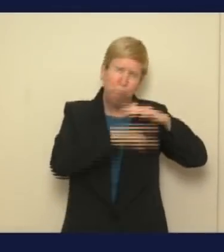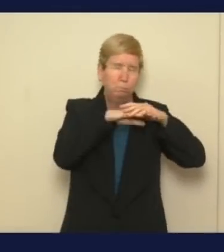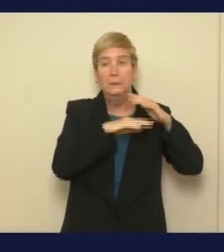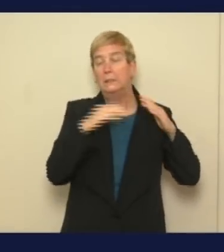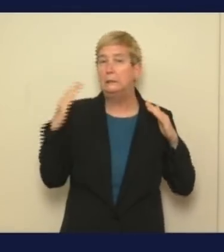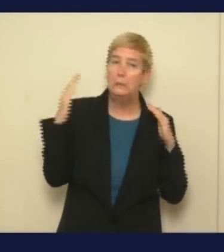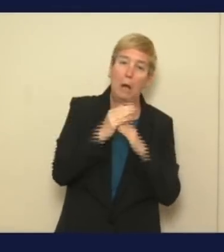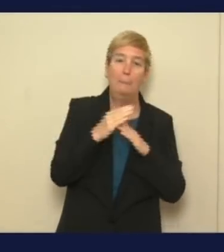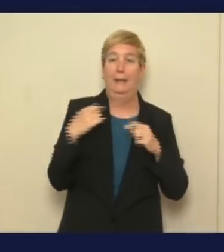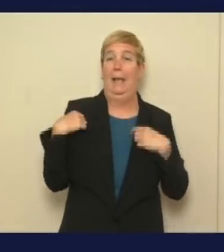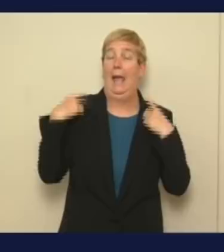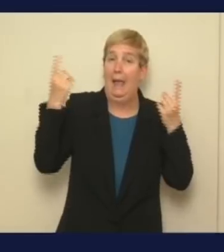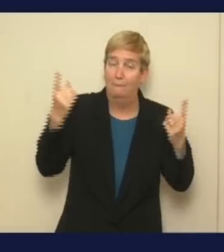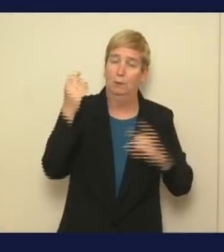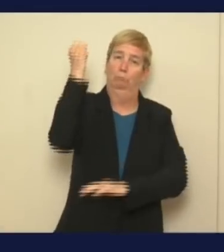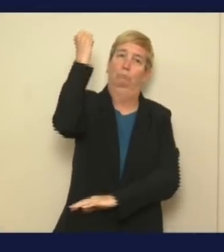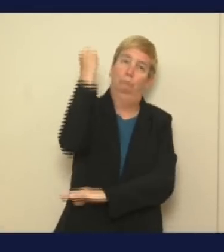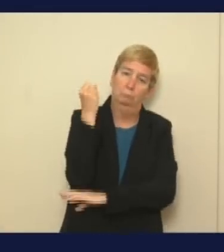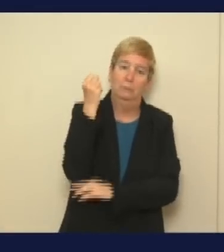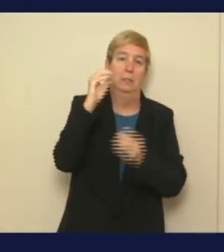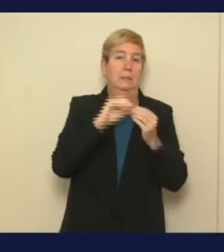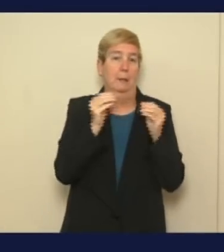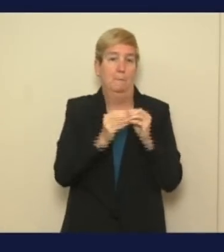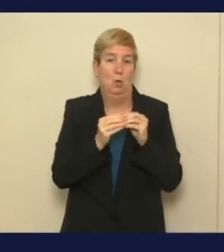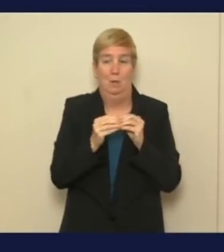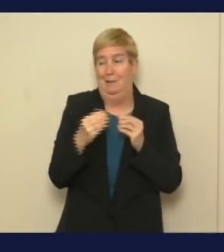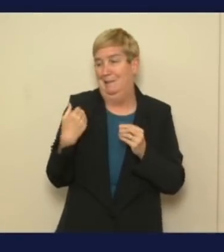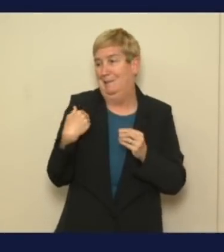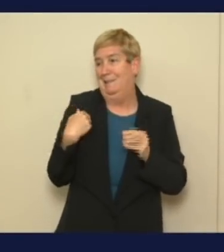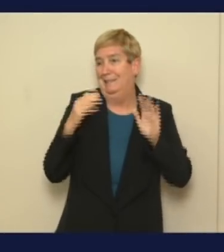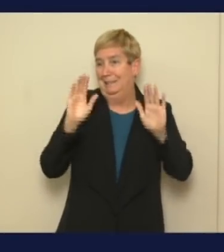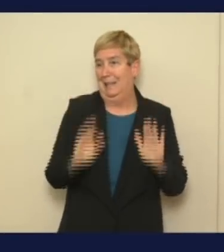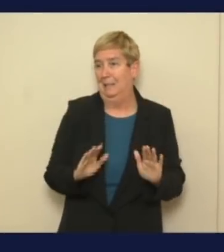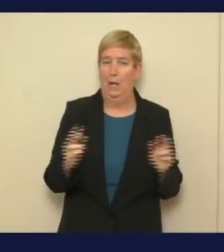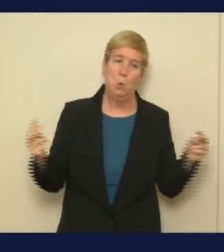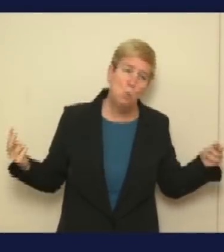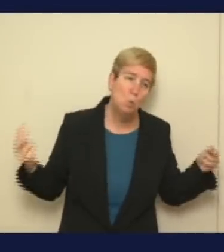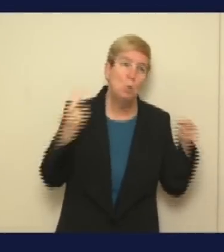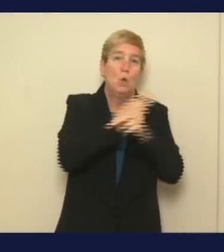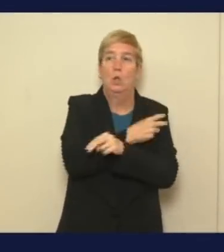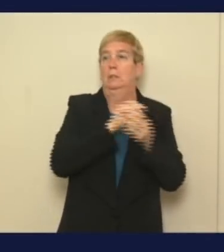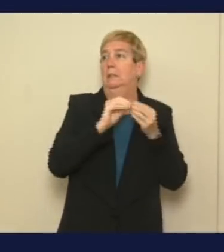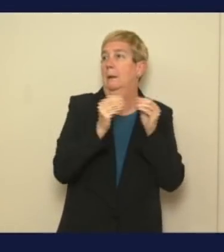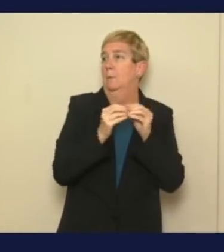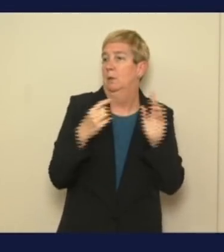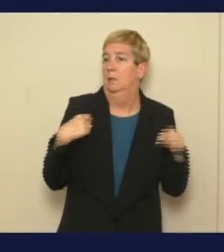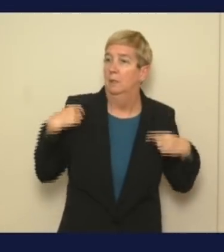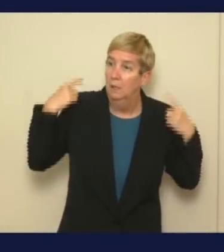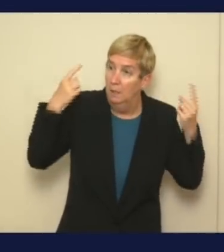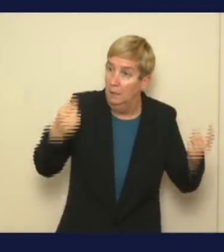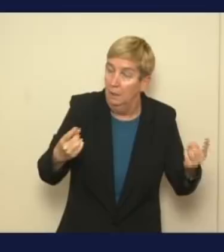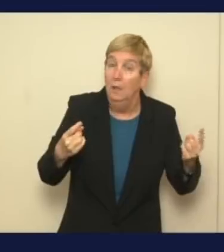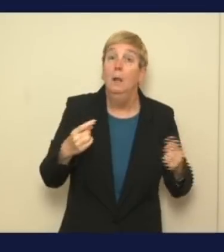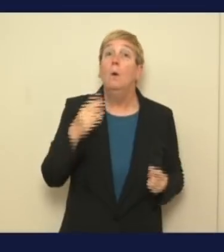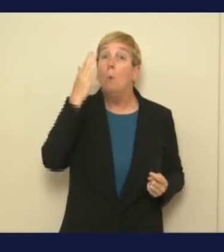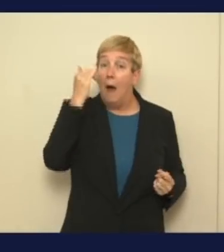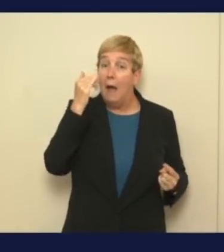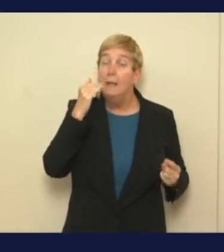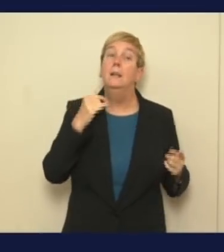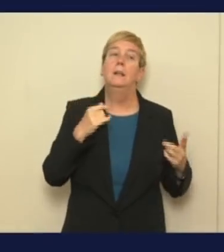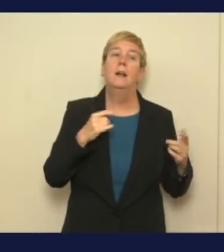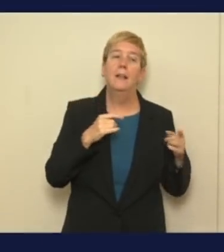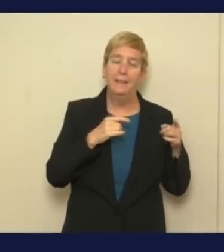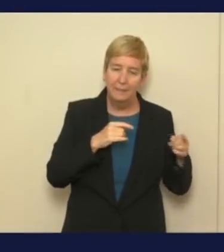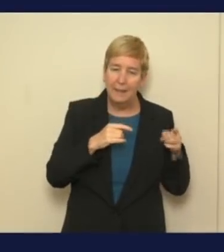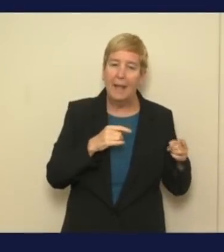highest ever numbers on Sunday. Direct result of a huge increase in the